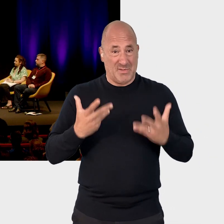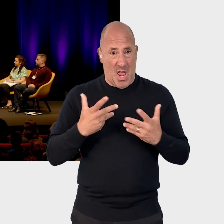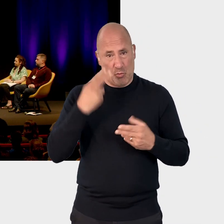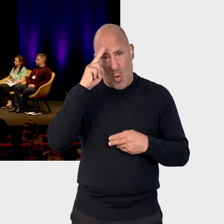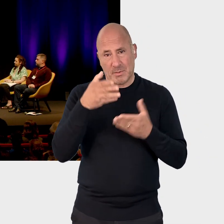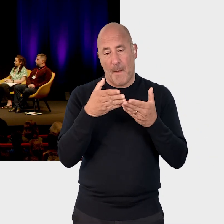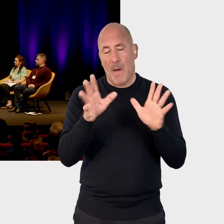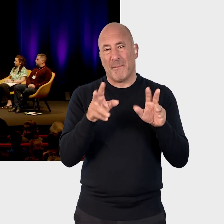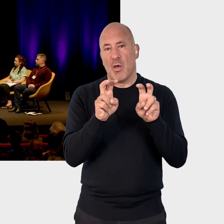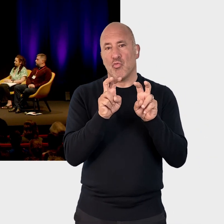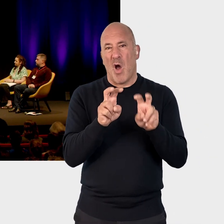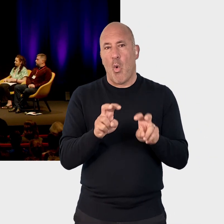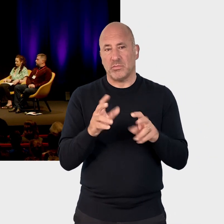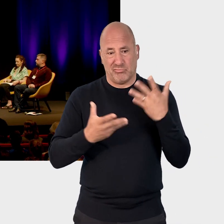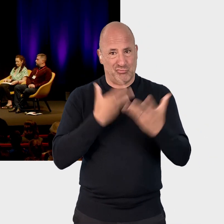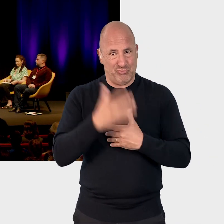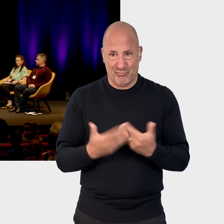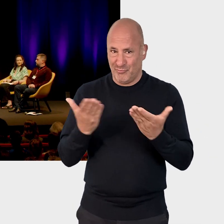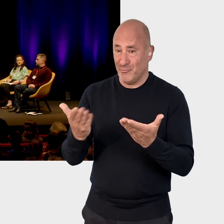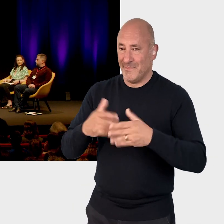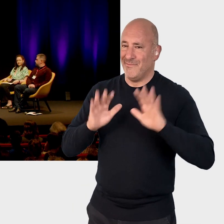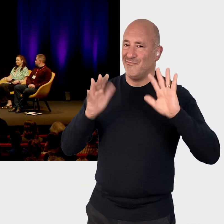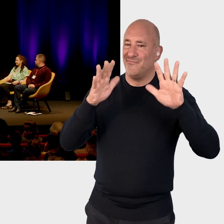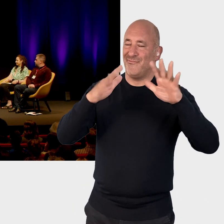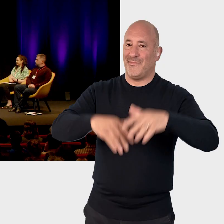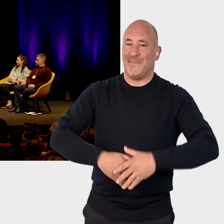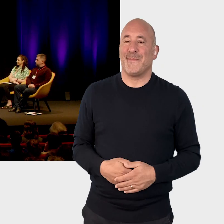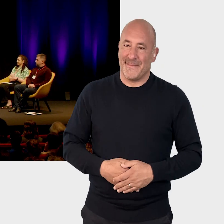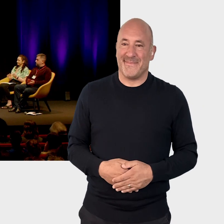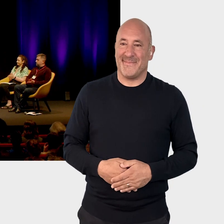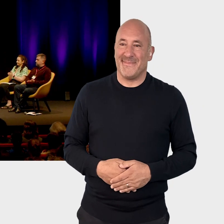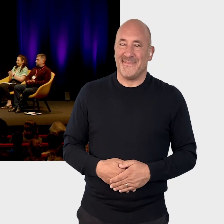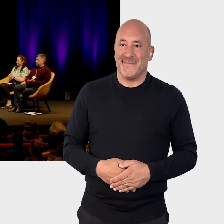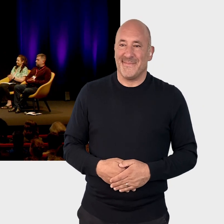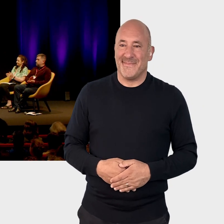talk about their current project, Public Record. Over to you.